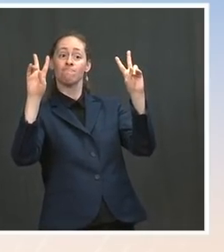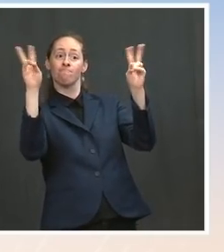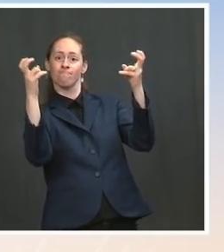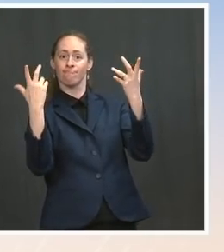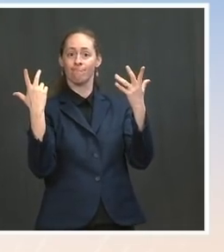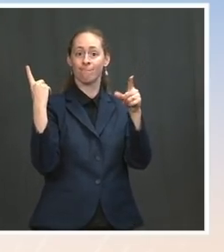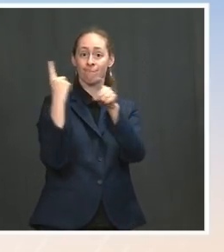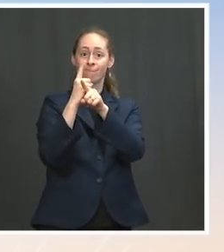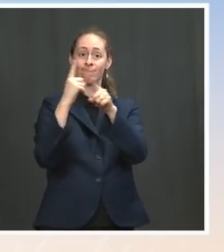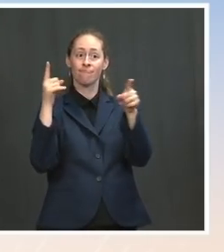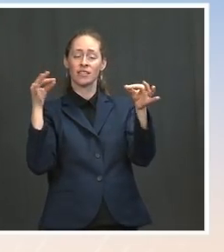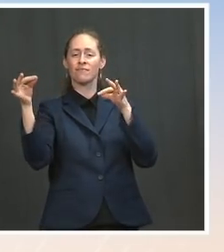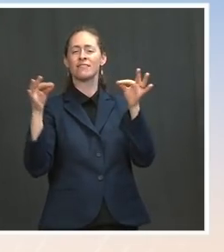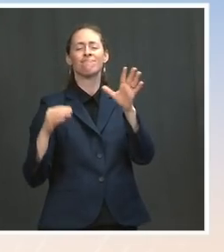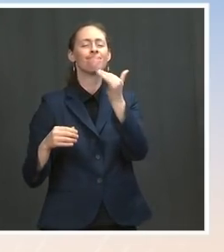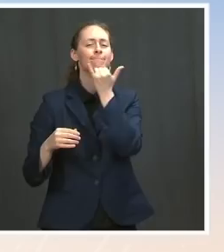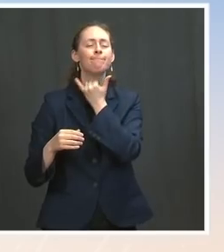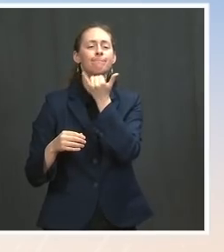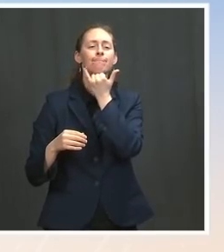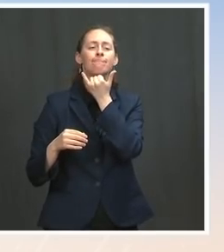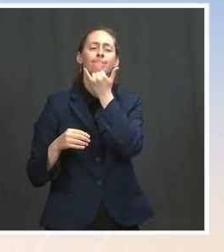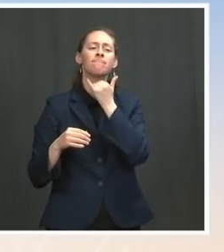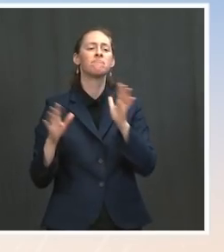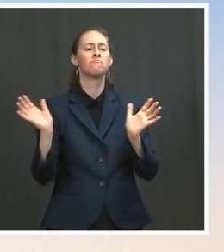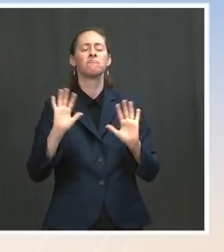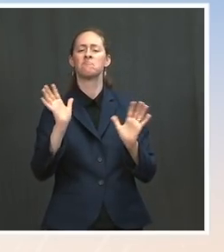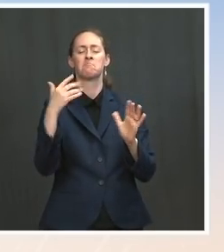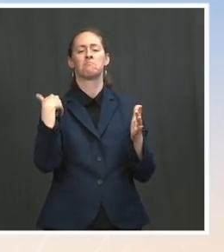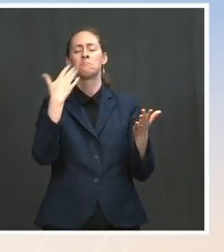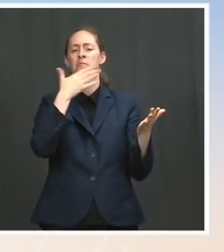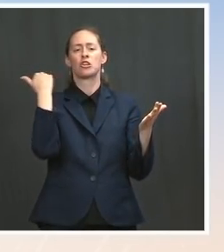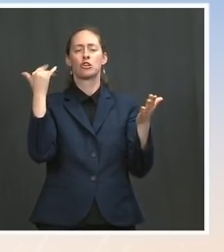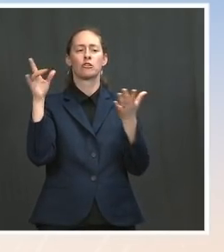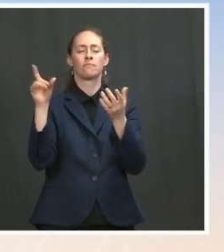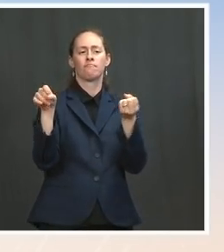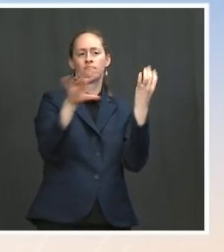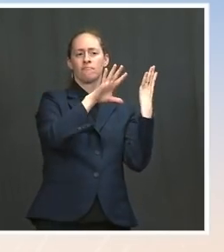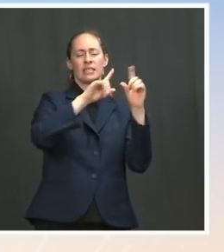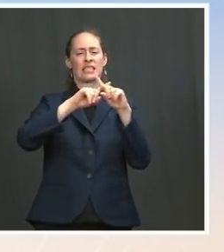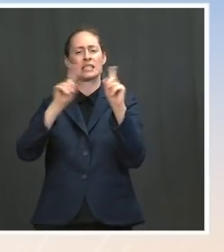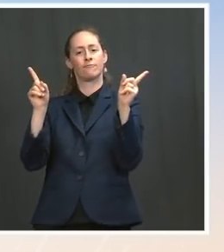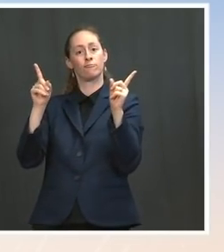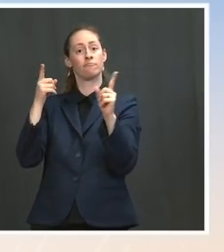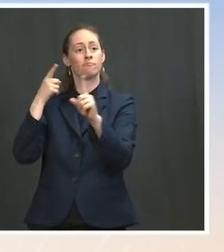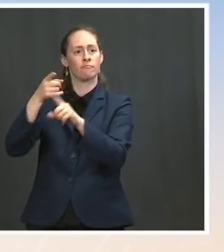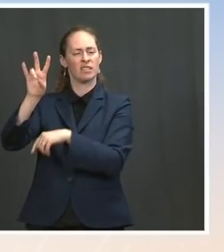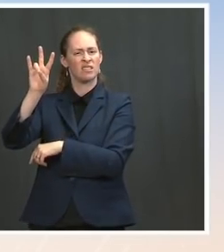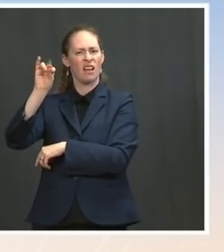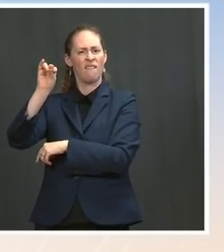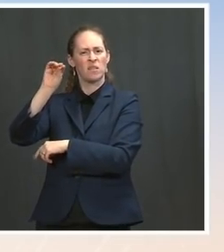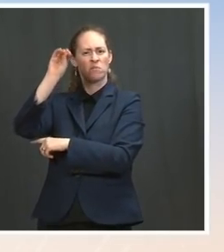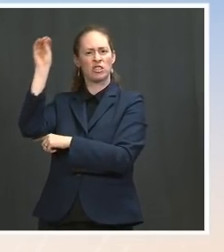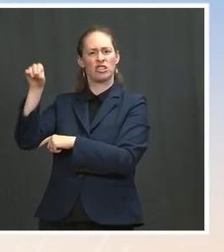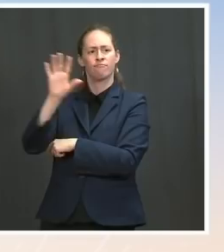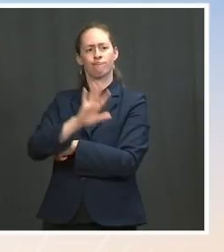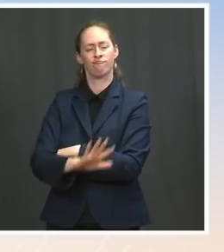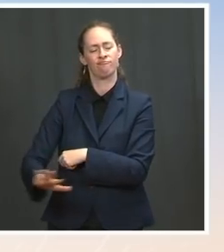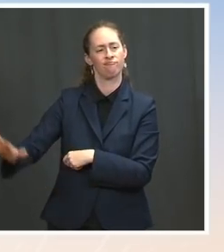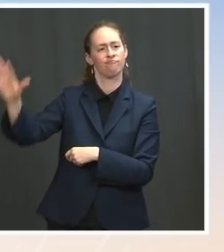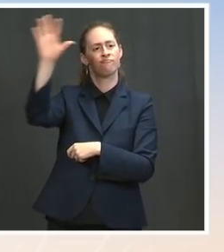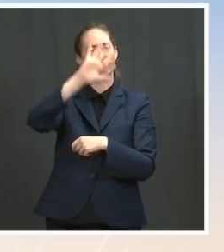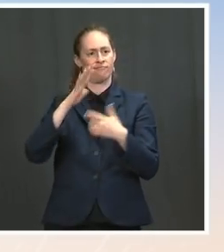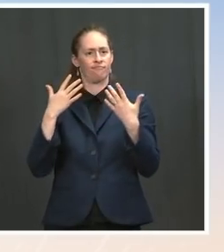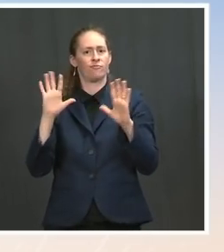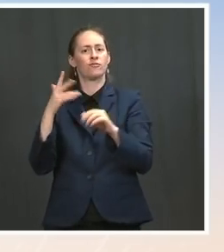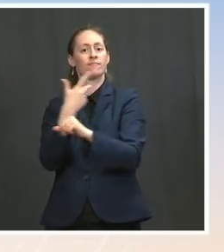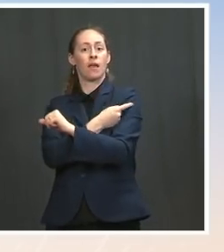why we have set out a goal of getting 70% of the American population vaccinated by July 4th. There's